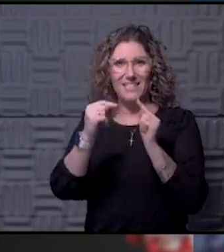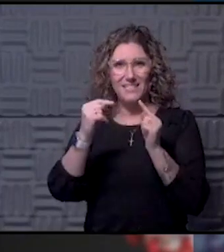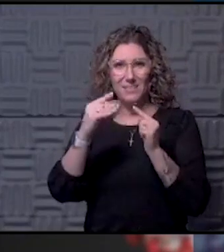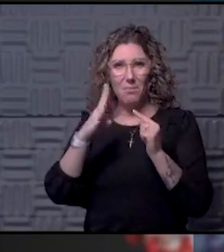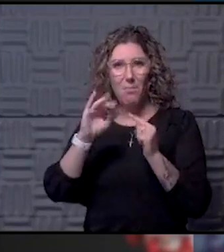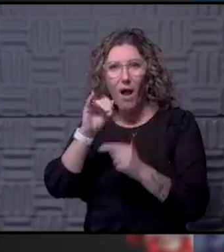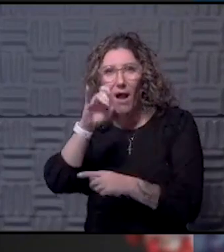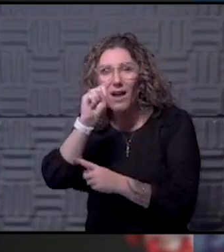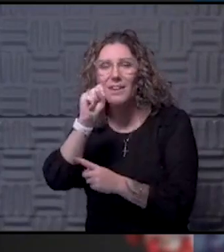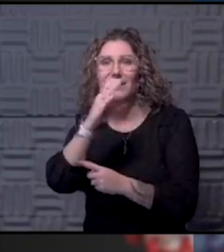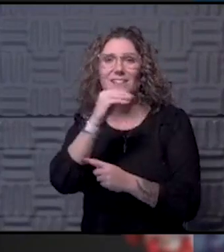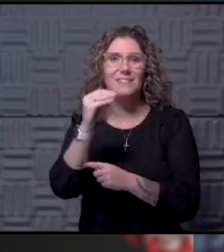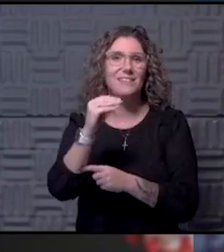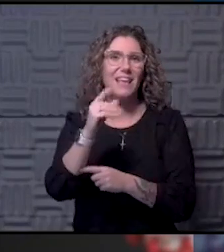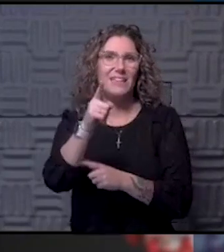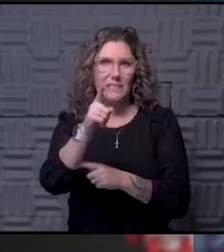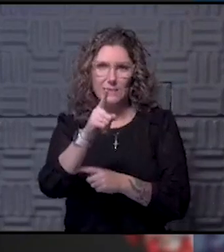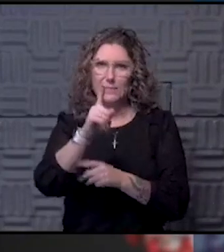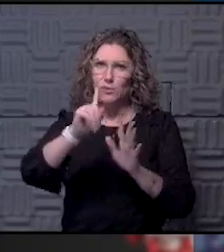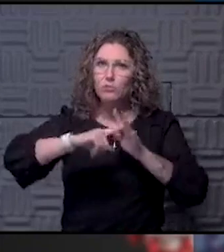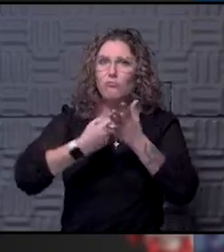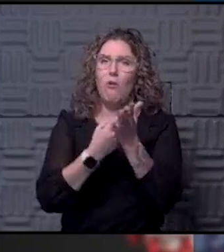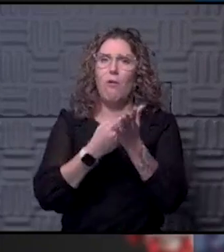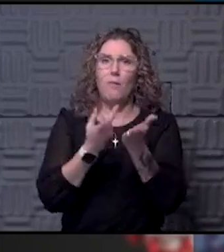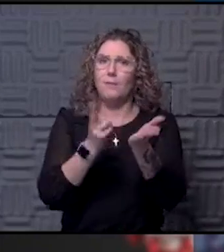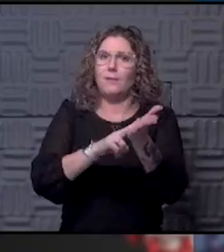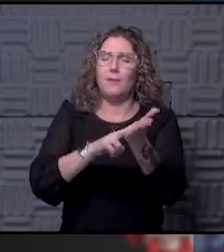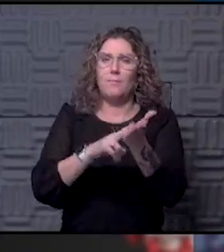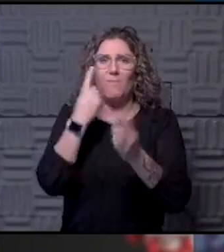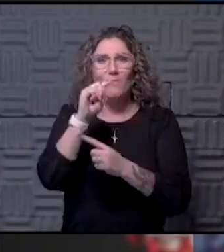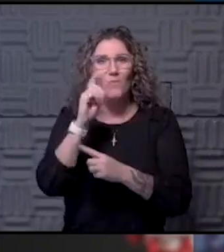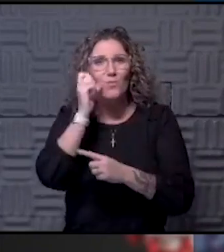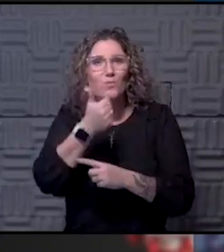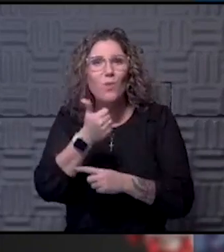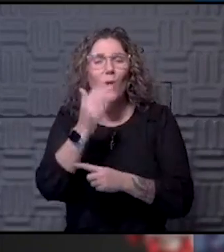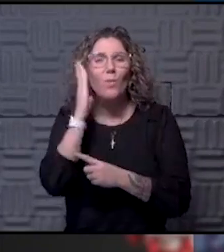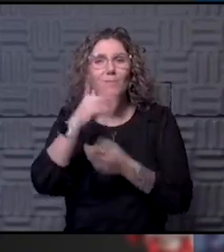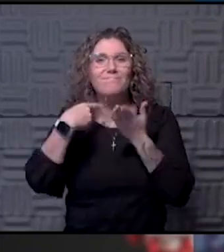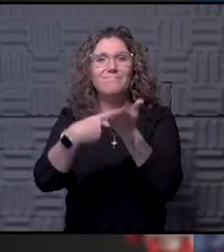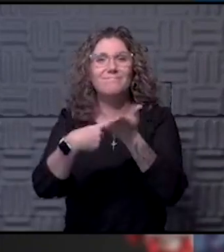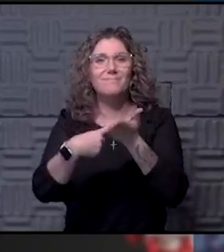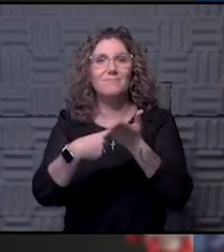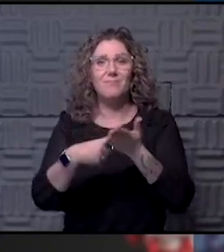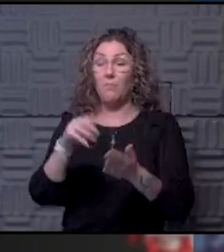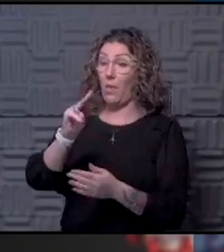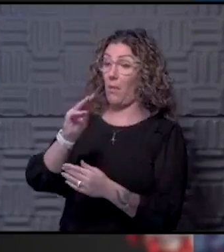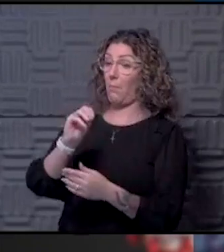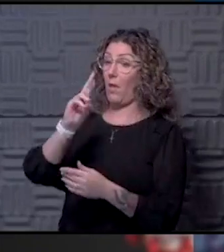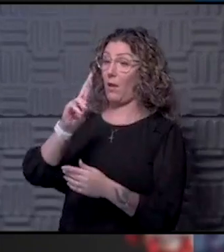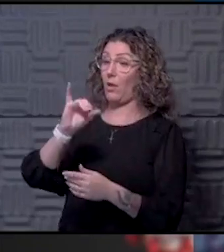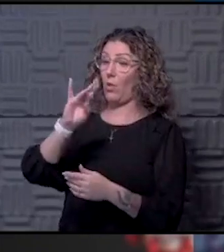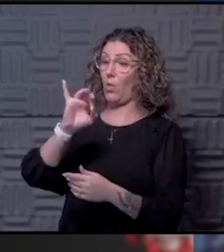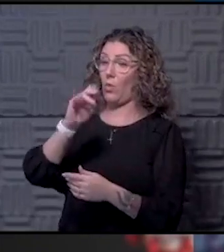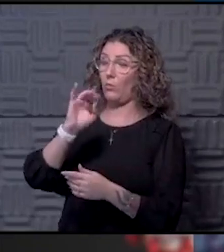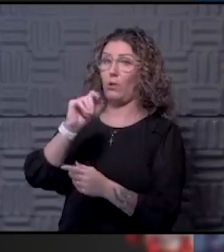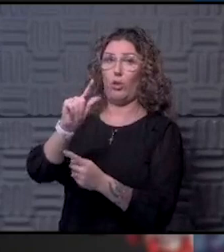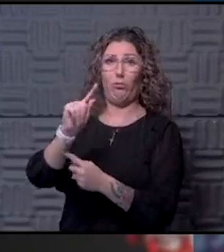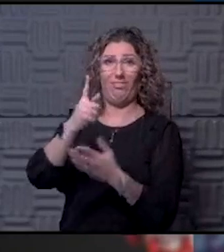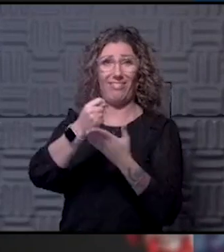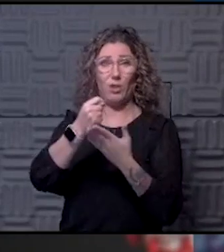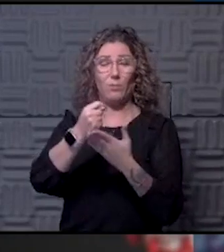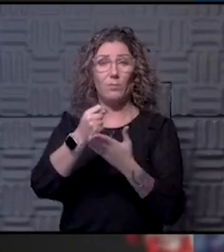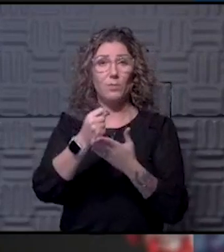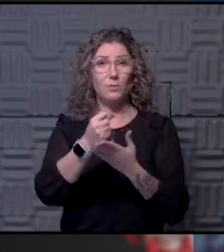criteria for acceptance and enrollment tomorrow. These monoclonal antibody therapies are proving